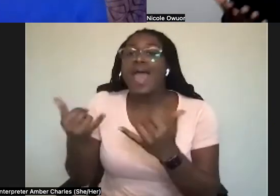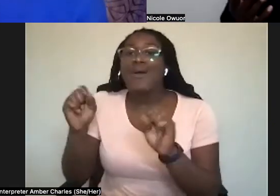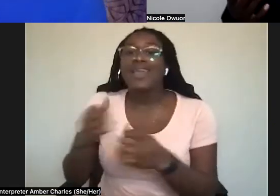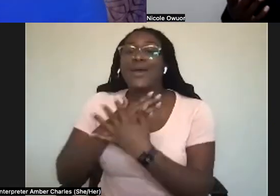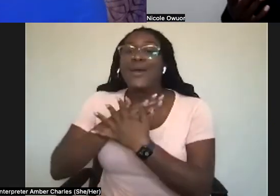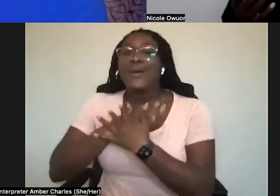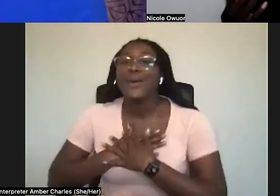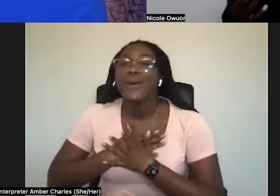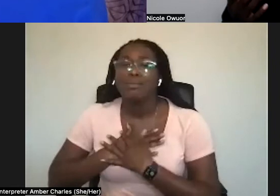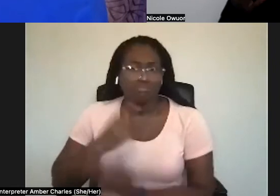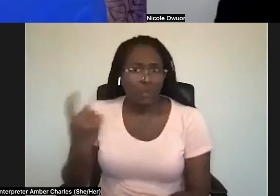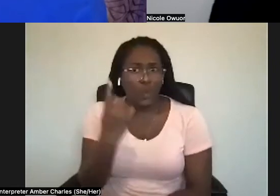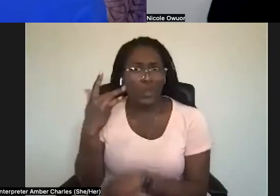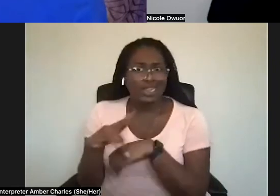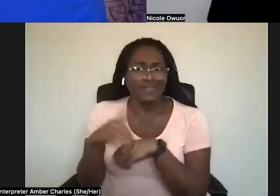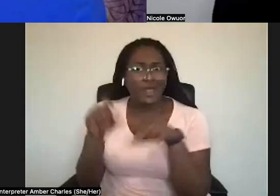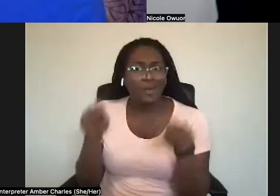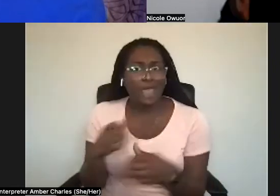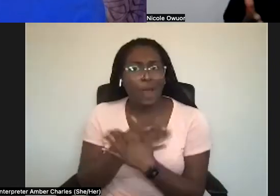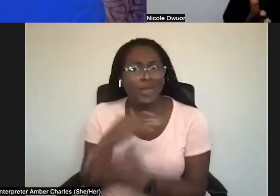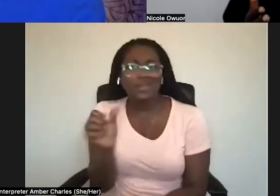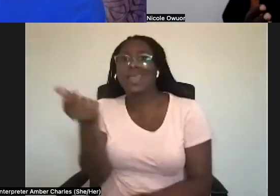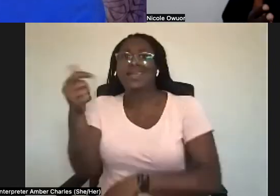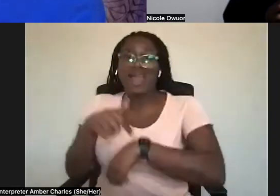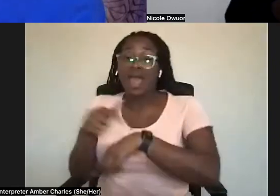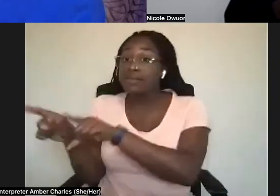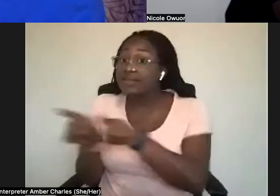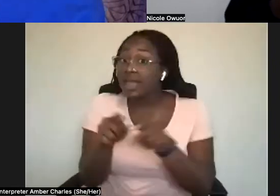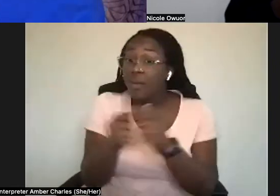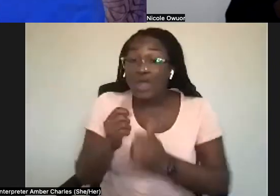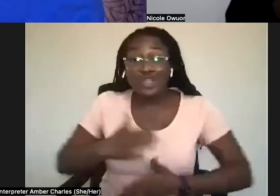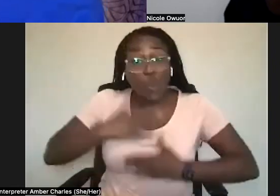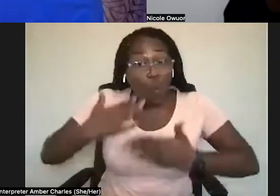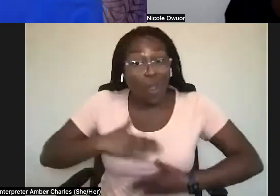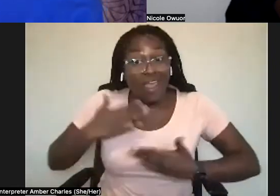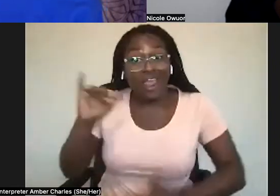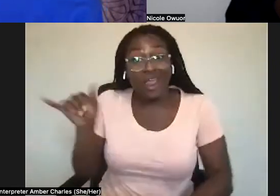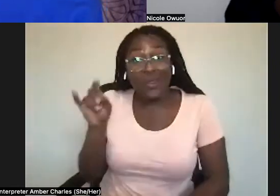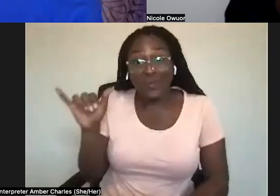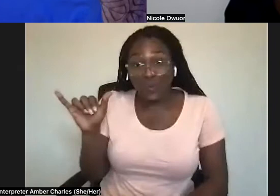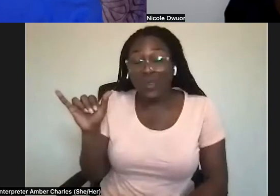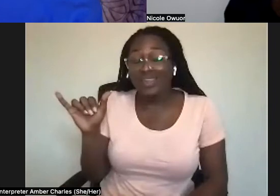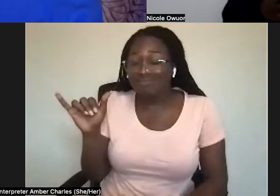always available for me. And the same with joy. I think that is one of the biggest